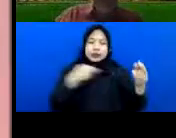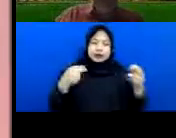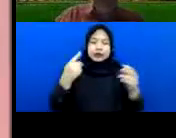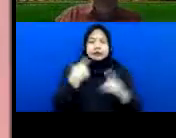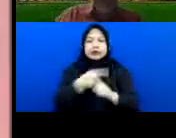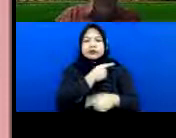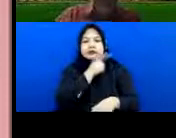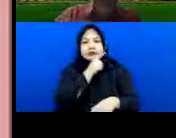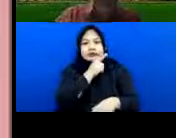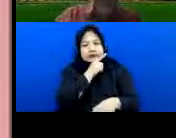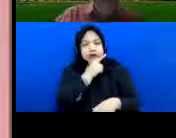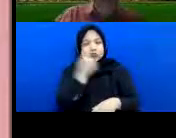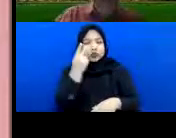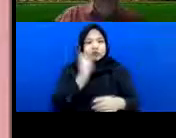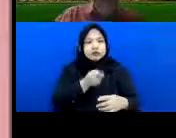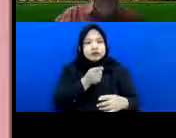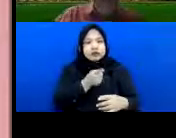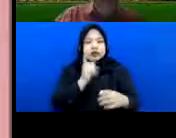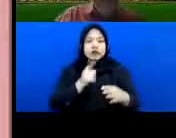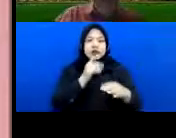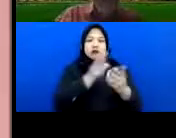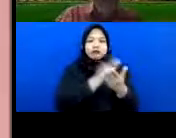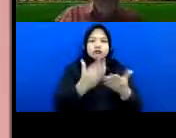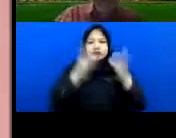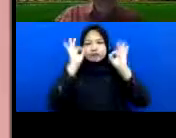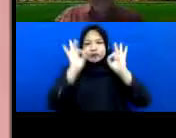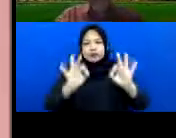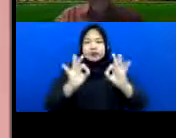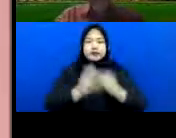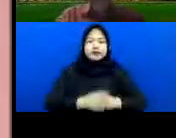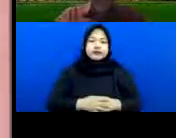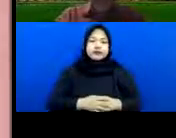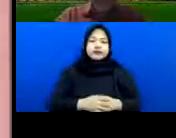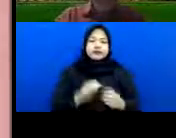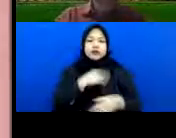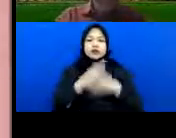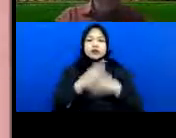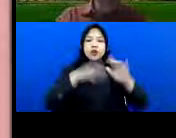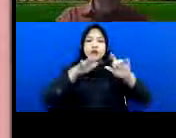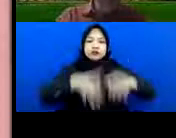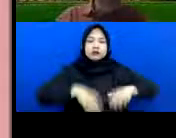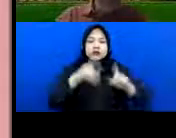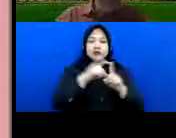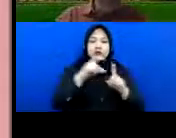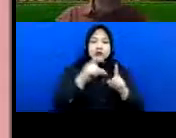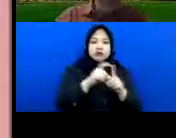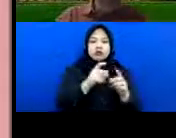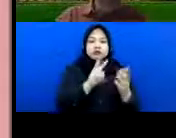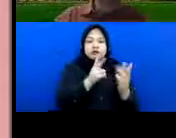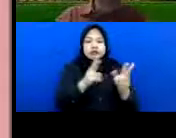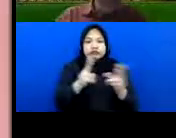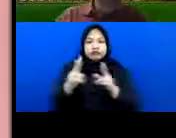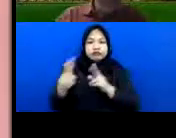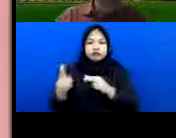Bahasa Indonesia and English language, so as to ensure an accurate translation. All text-based